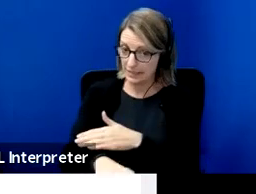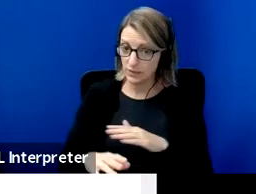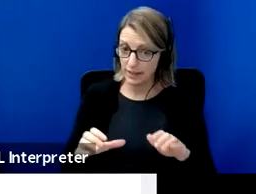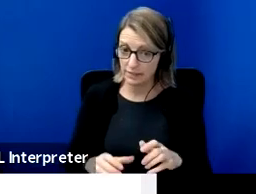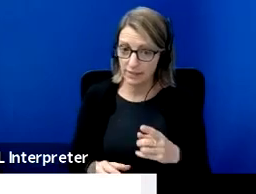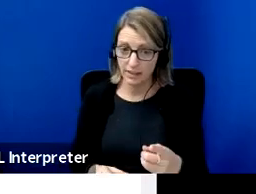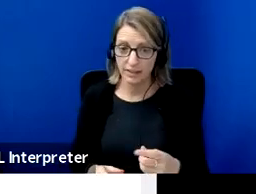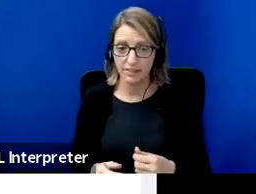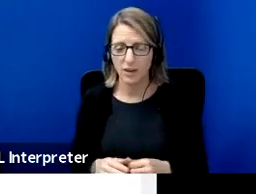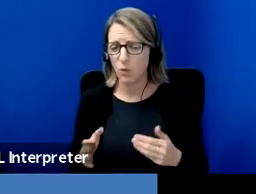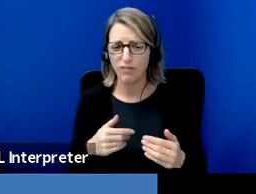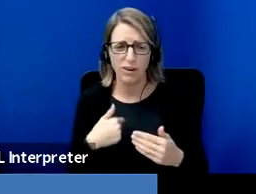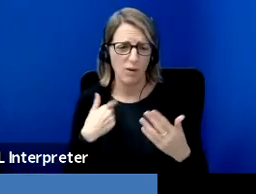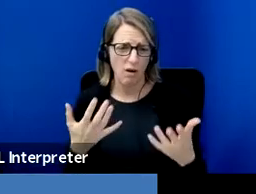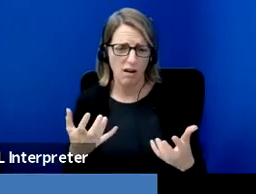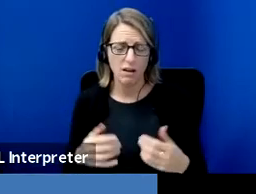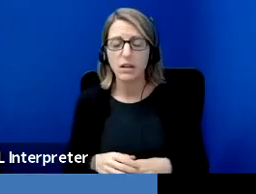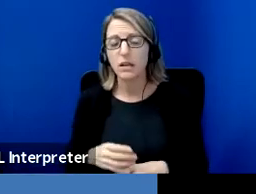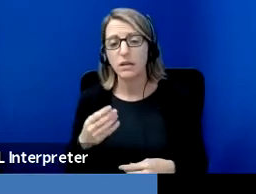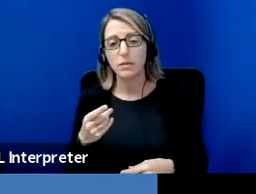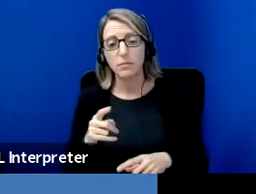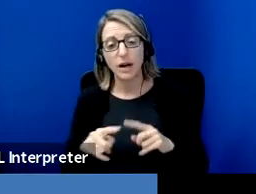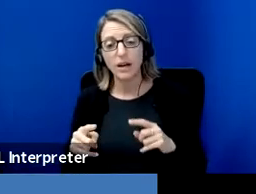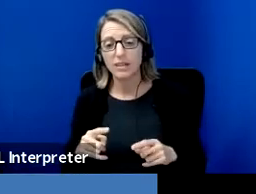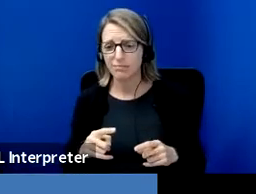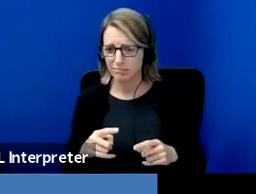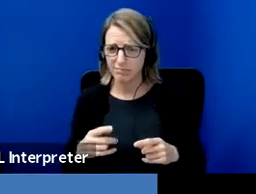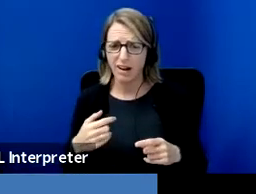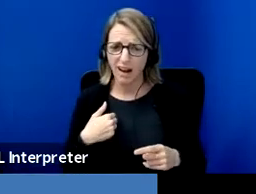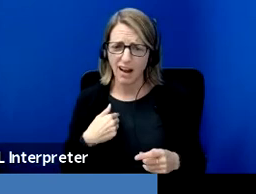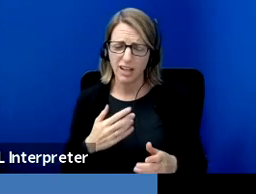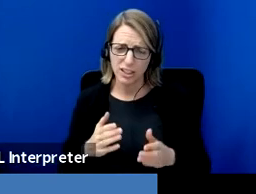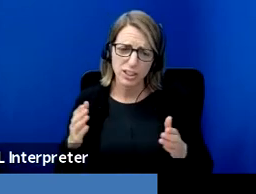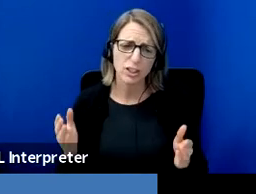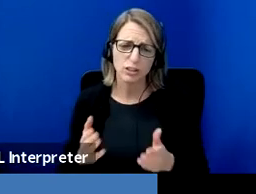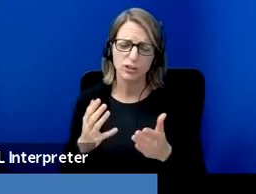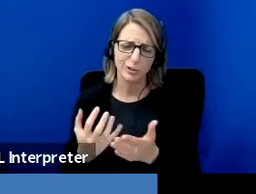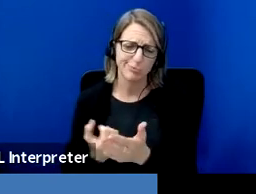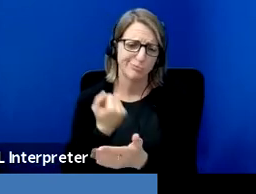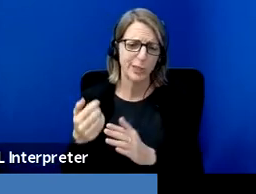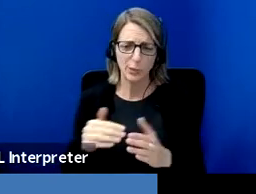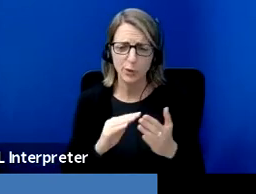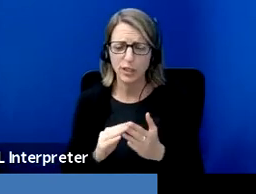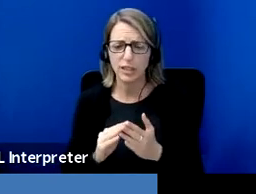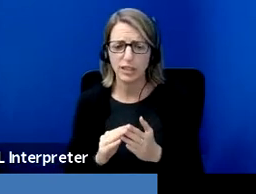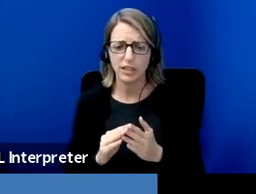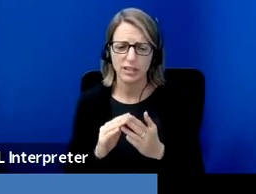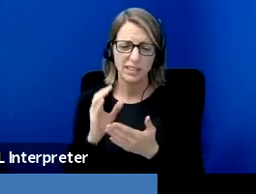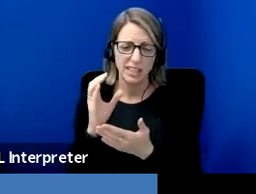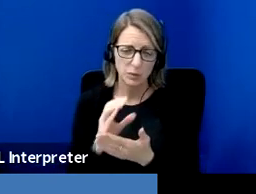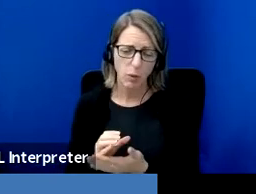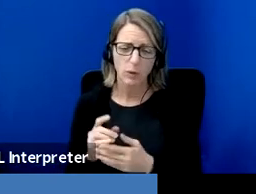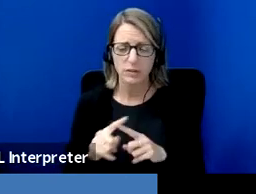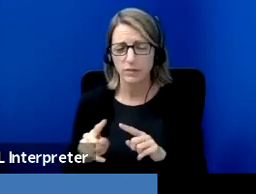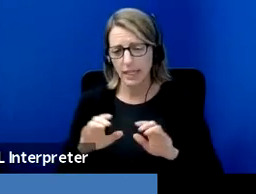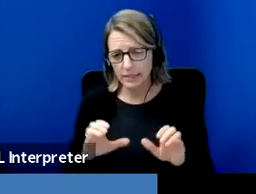I can do whatever I want, but use the community. I encourage you tonight to explore